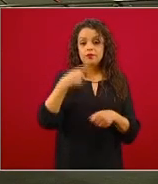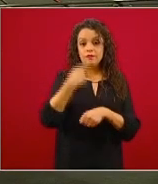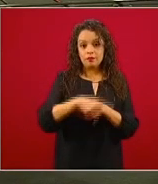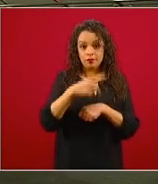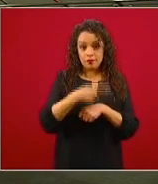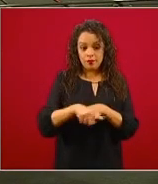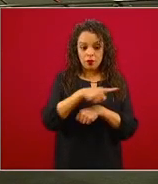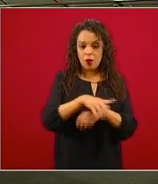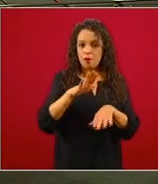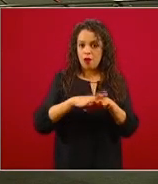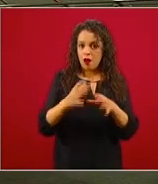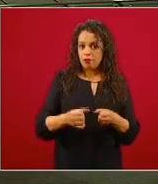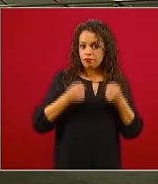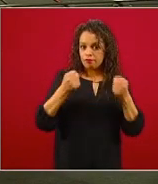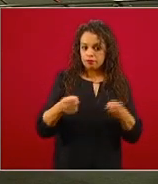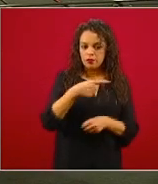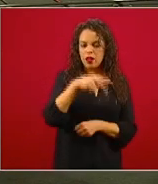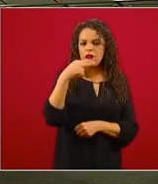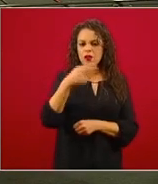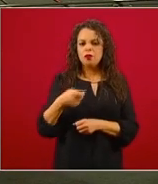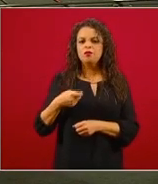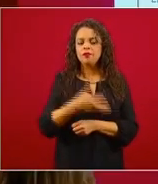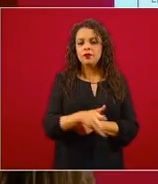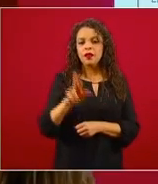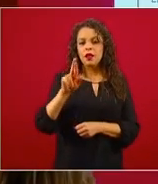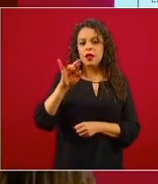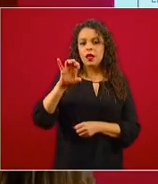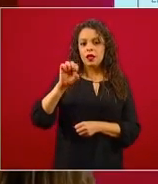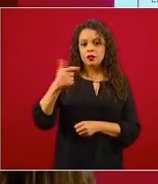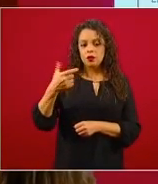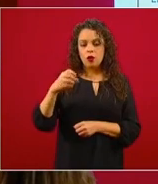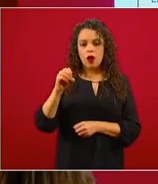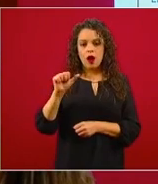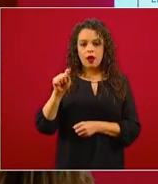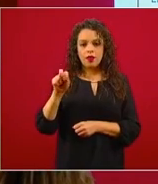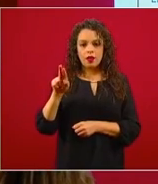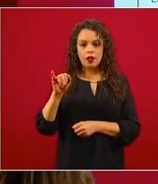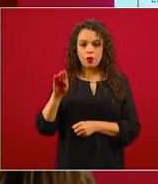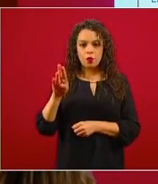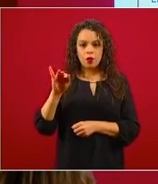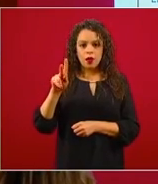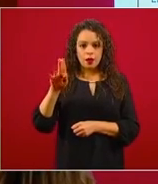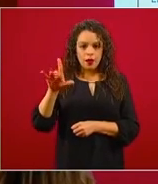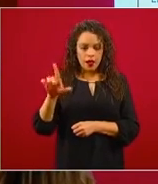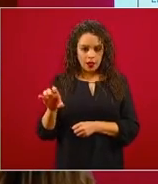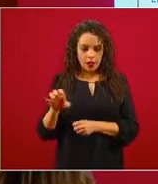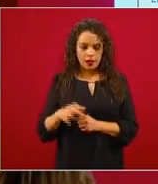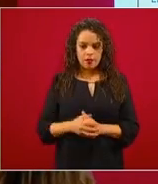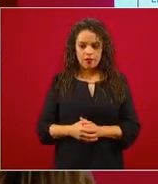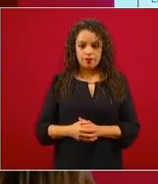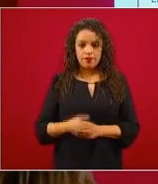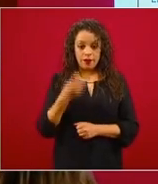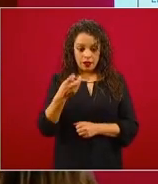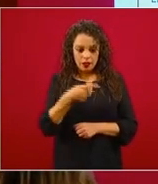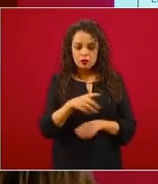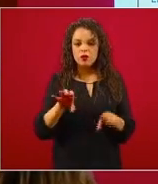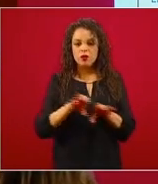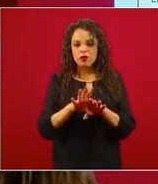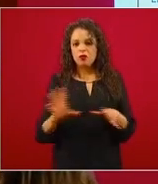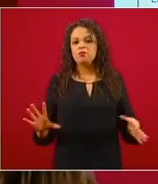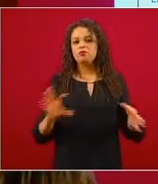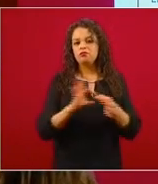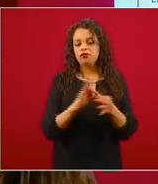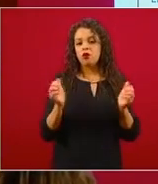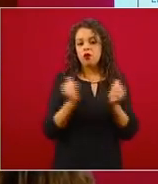factors. There's a medium that is called risk factors, higher risk